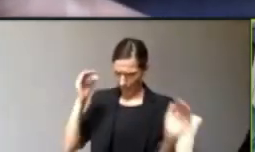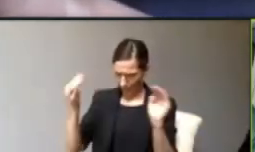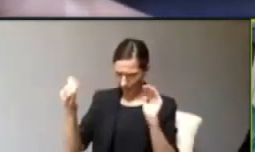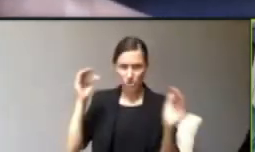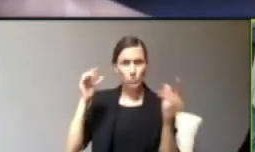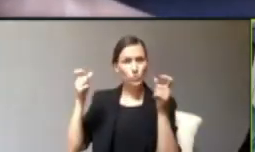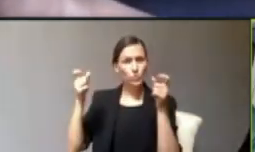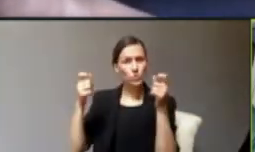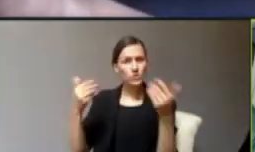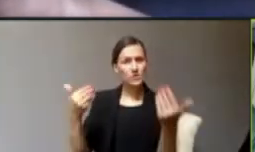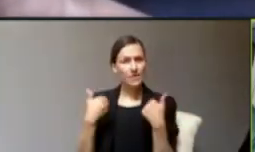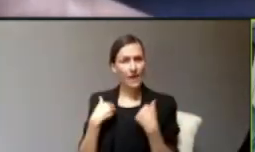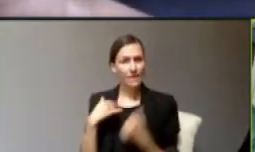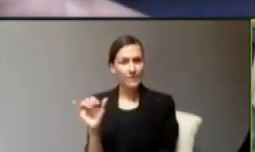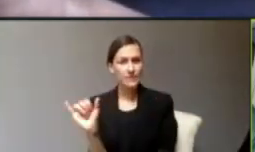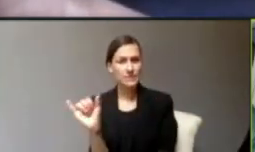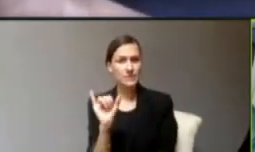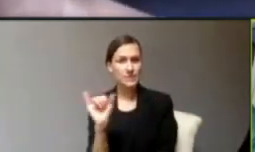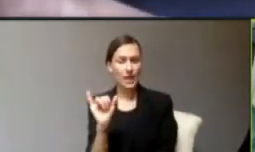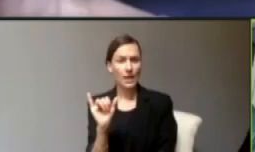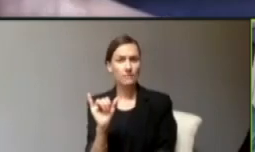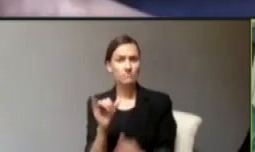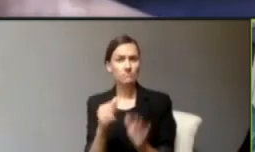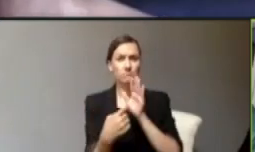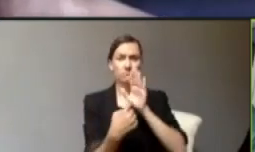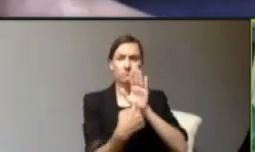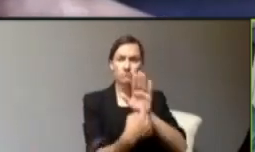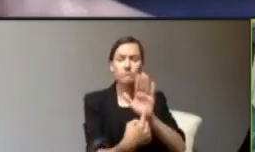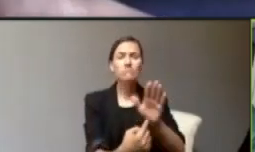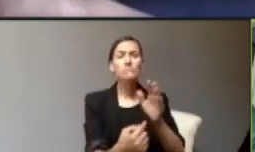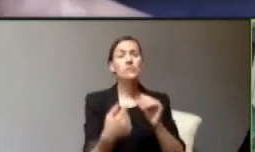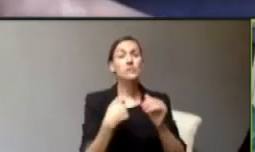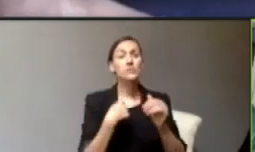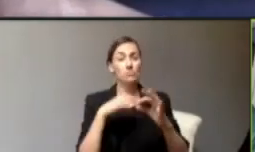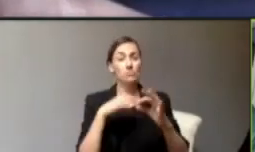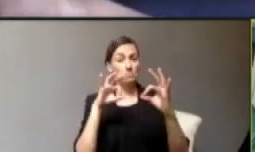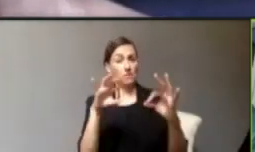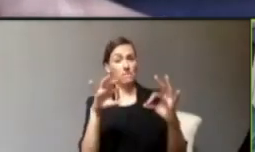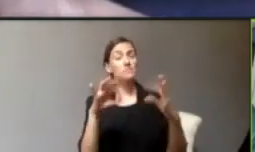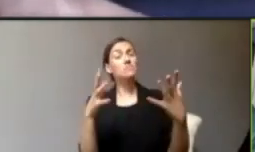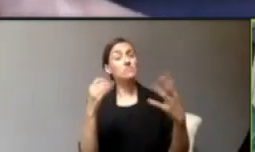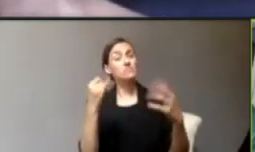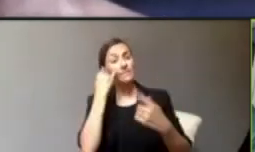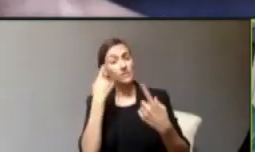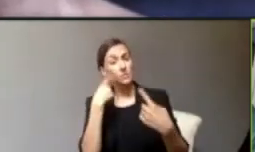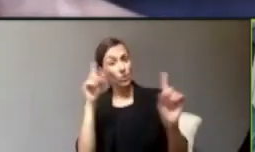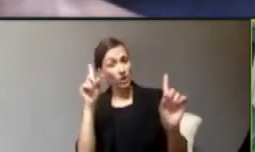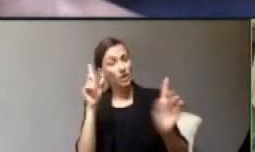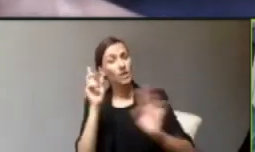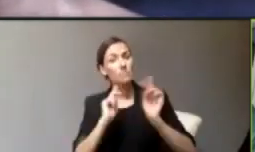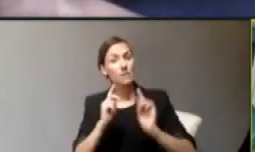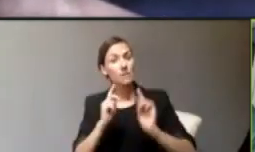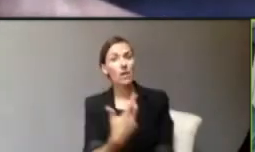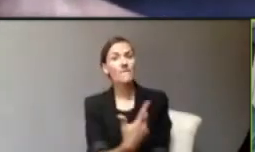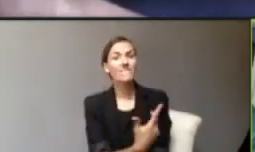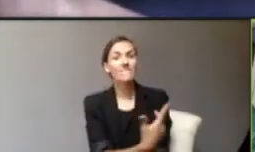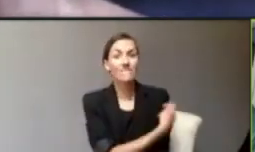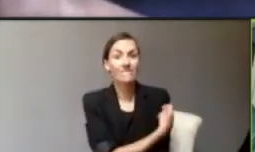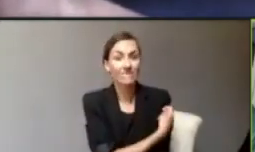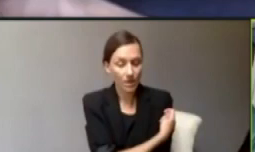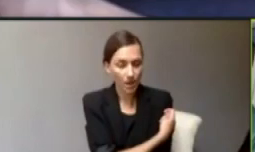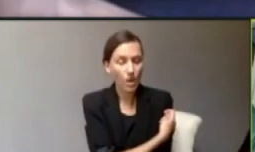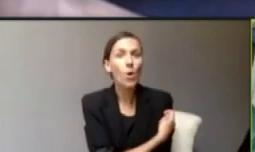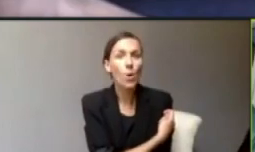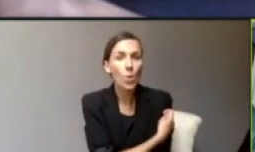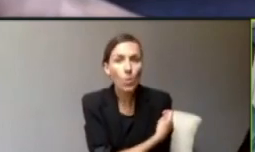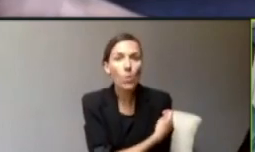the same features. And so ideally, if something is working, you will see that the people that got the vaccine have a